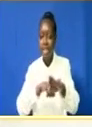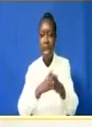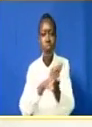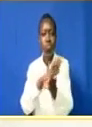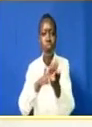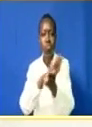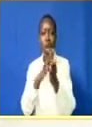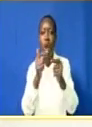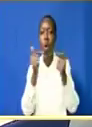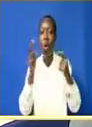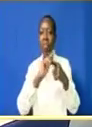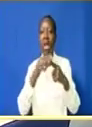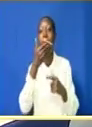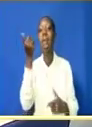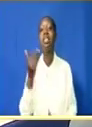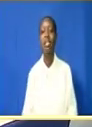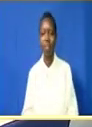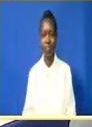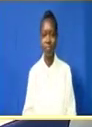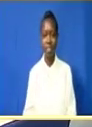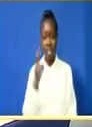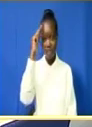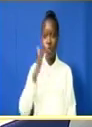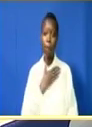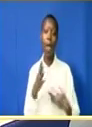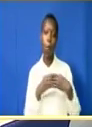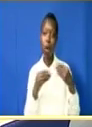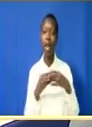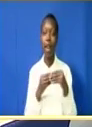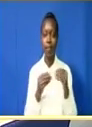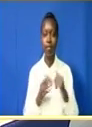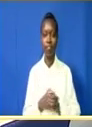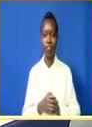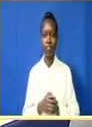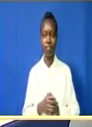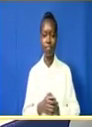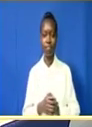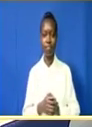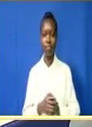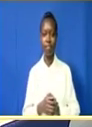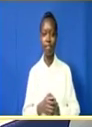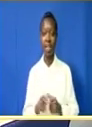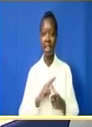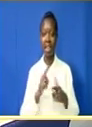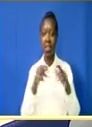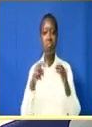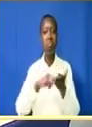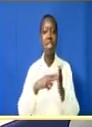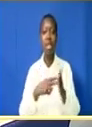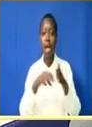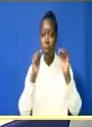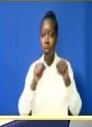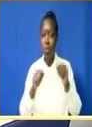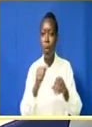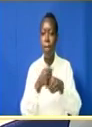well, the better actually. Because for you're my going modeling, to, for your modeling, when you're making that pot, yes, you're going to make a bigger one. Yes. So